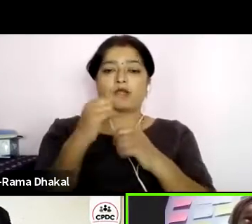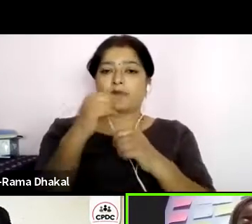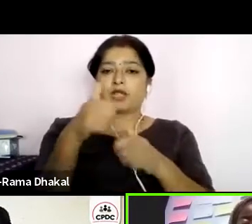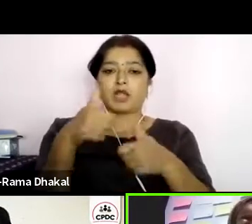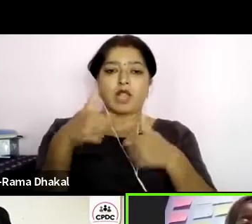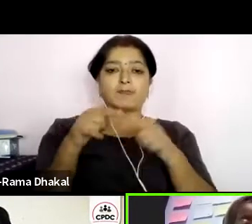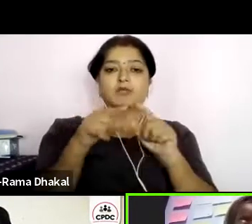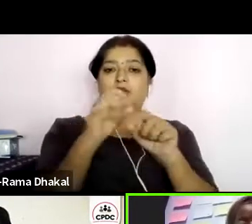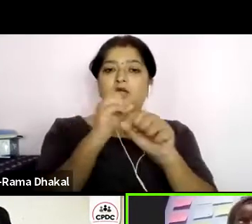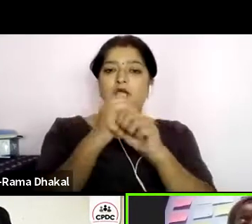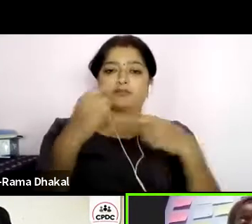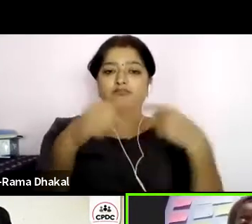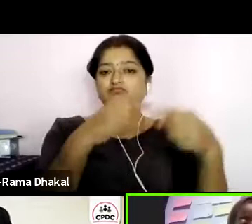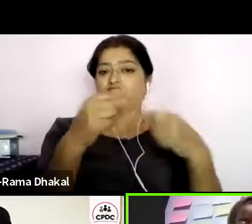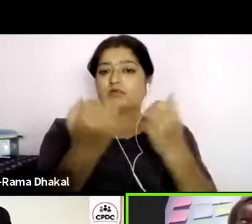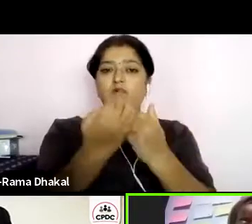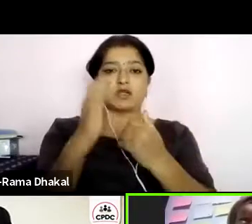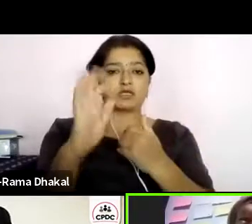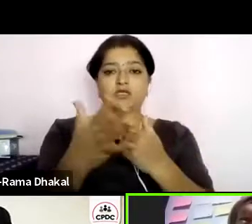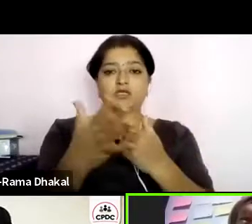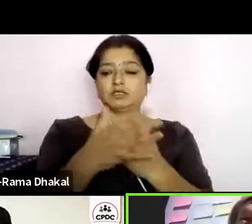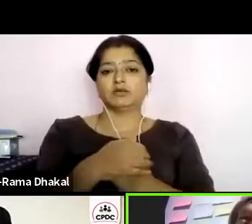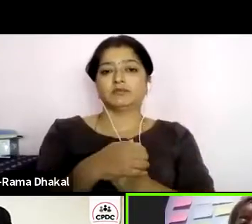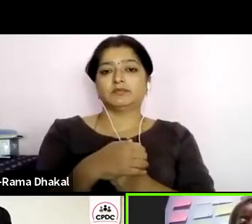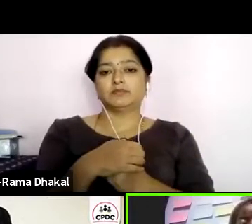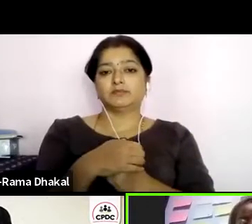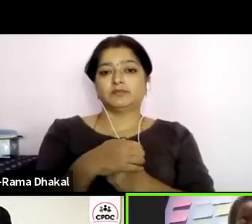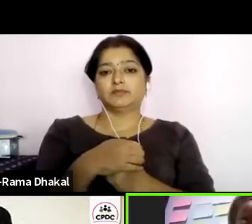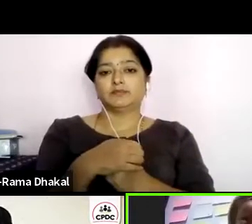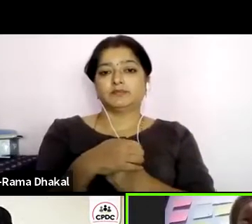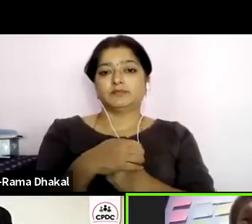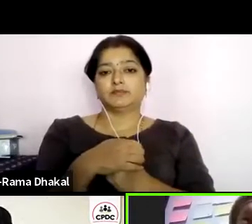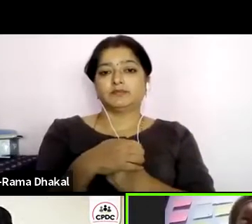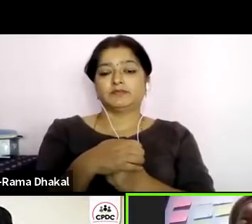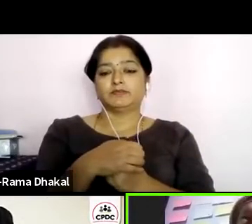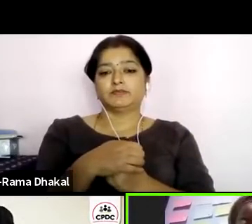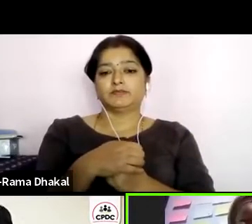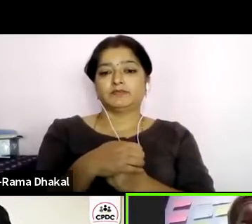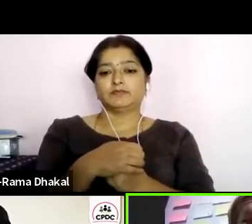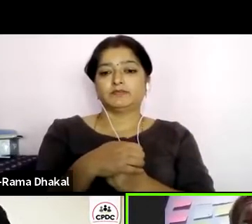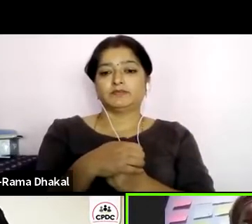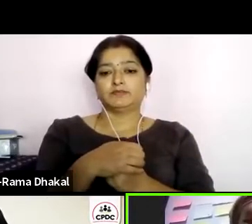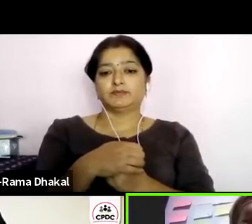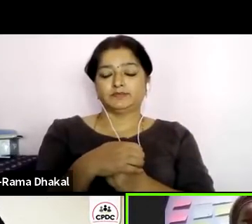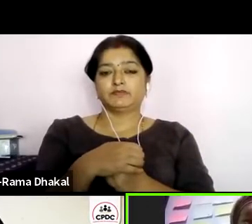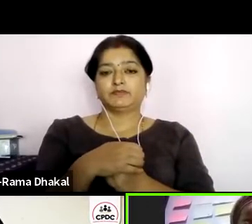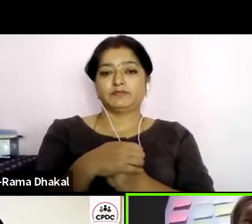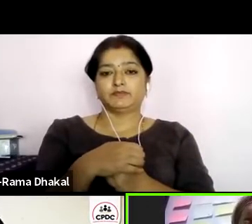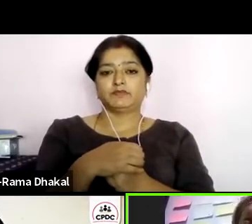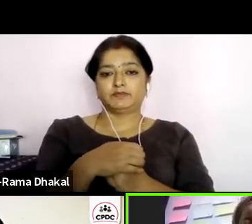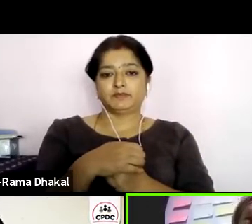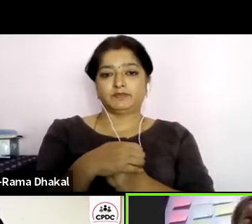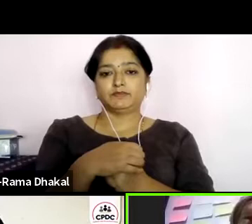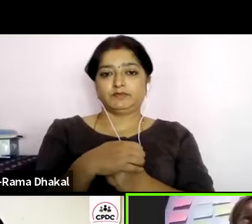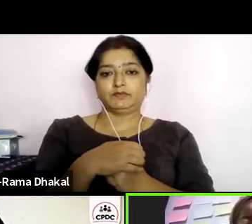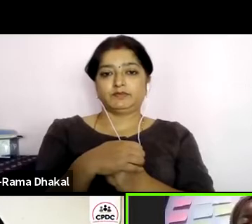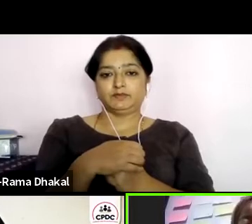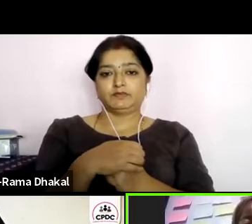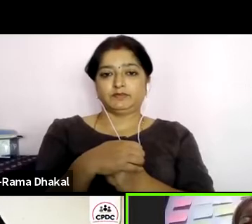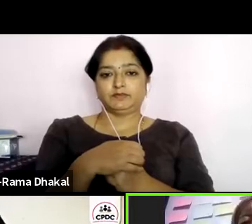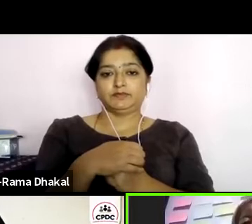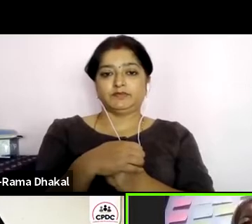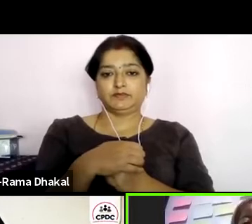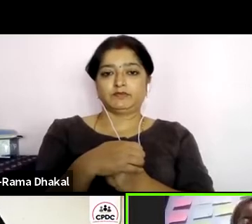we want to be, but they can't because they can't be reached out because of limited resources. So with the